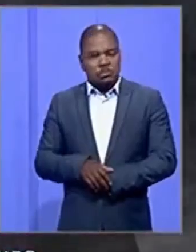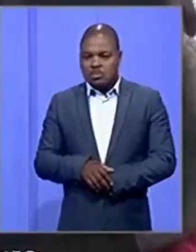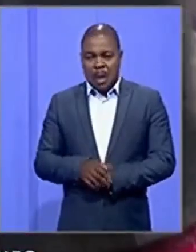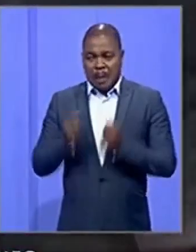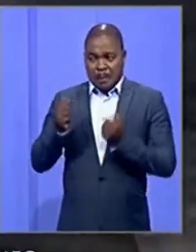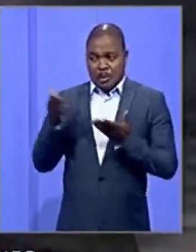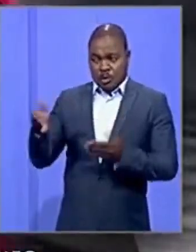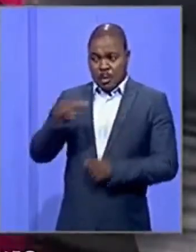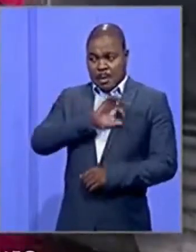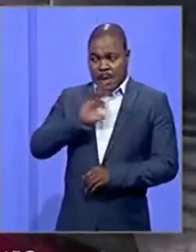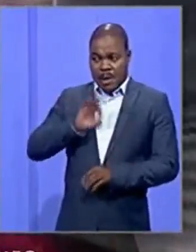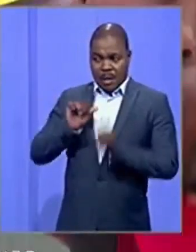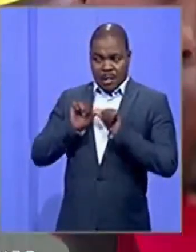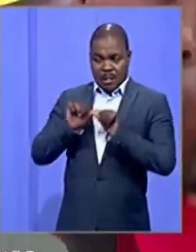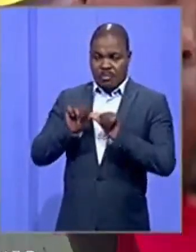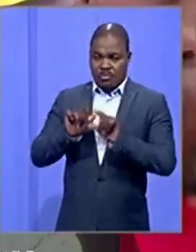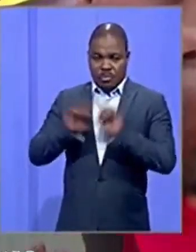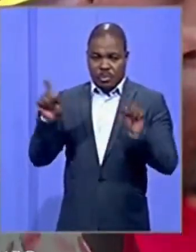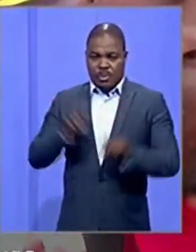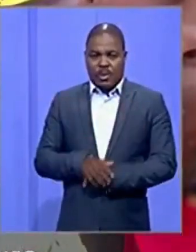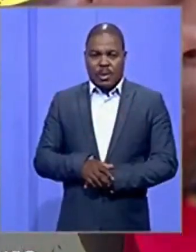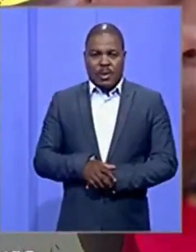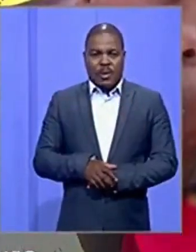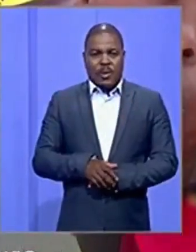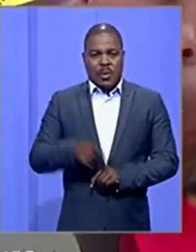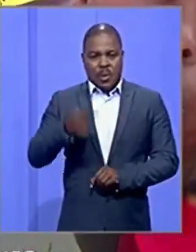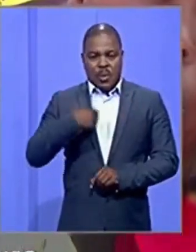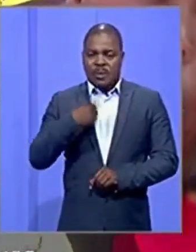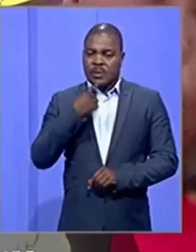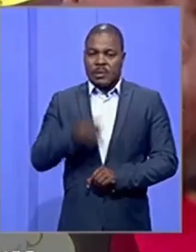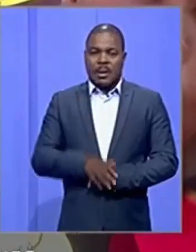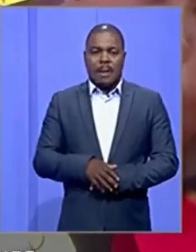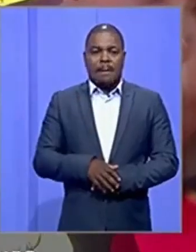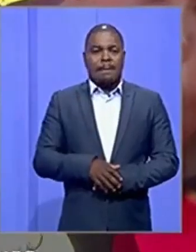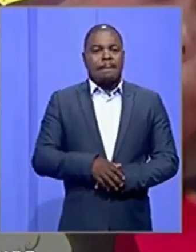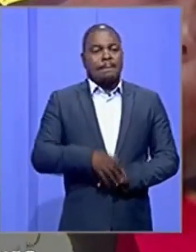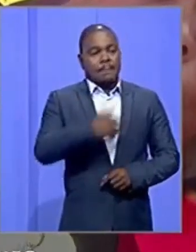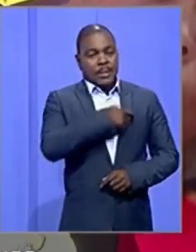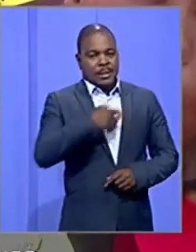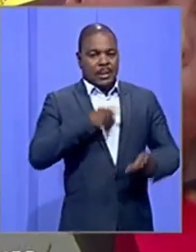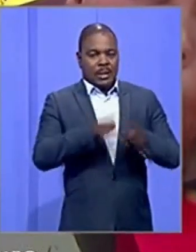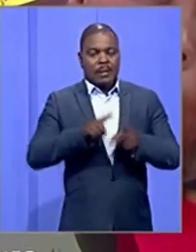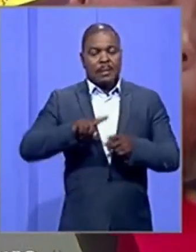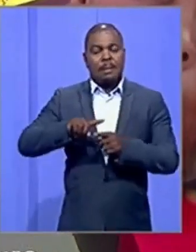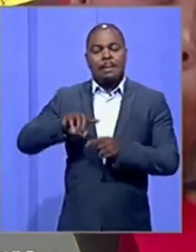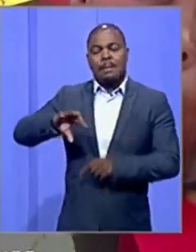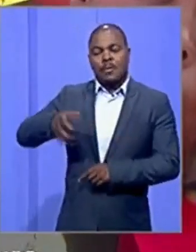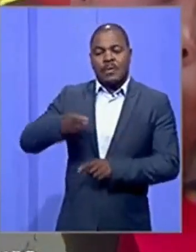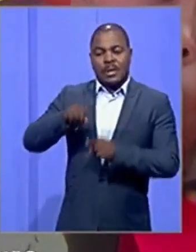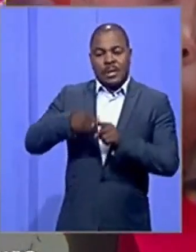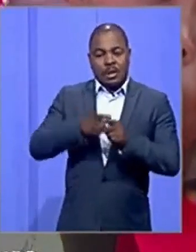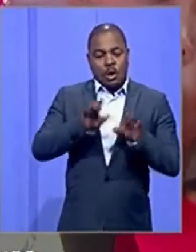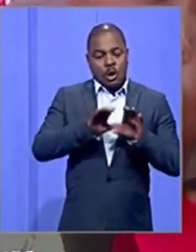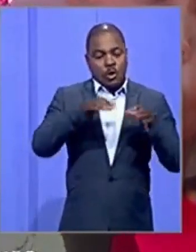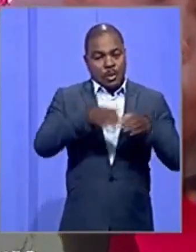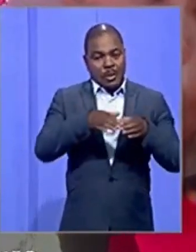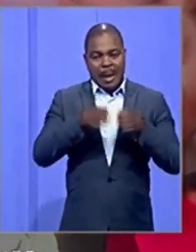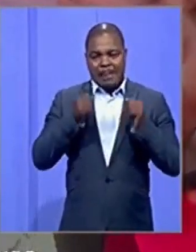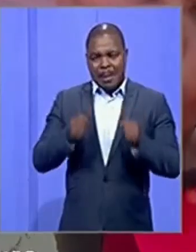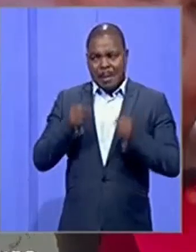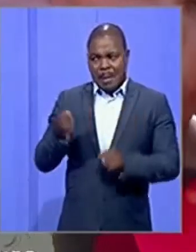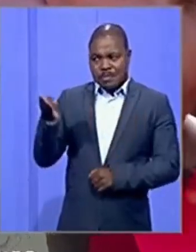a le ka mogwaona ha le fetse ha presidente le the provincial executive committee ya ANC e dutse ka mayor yena